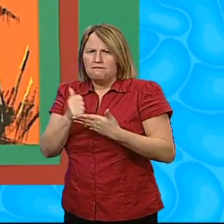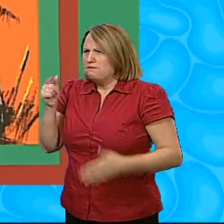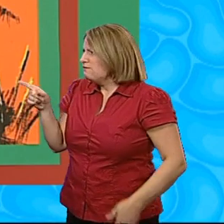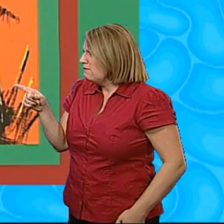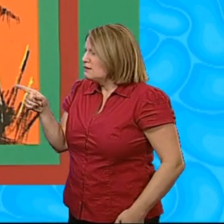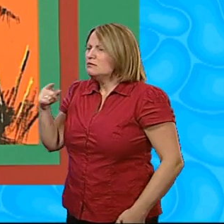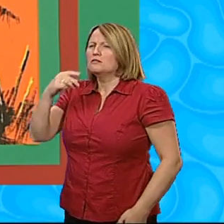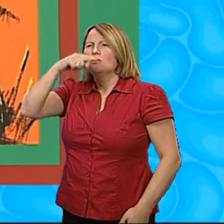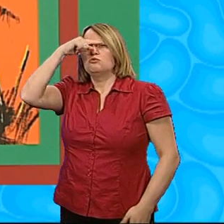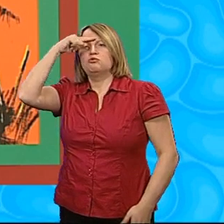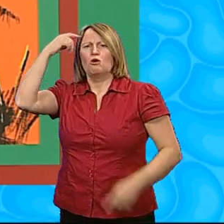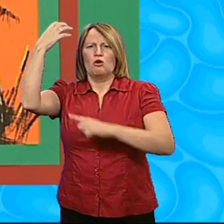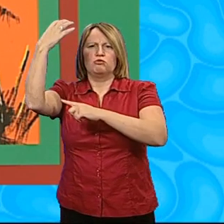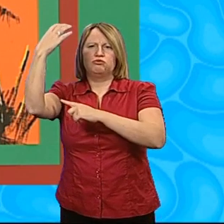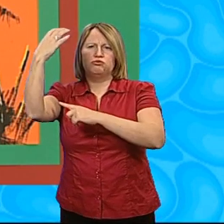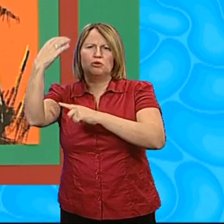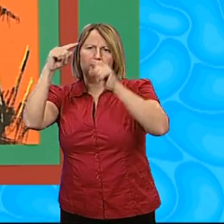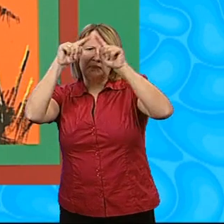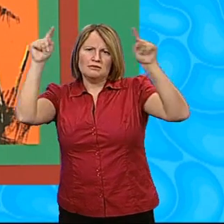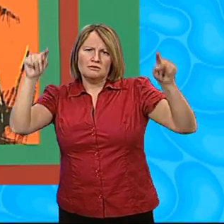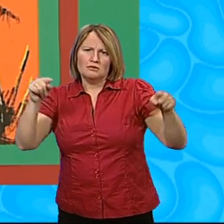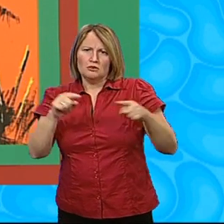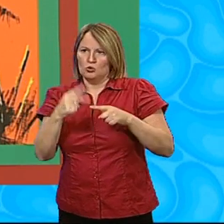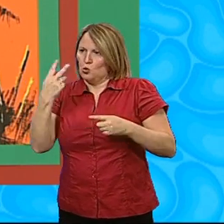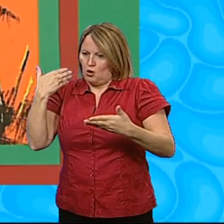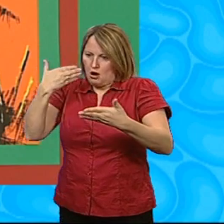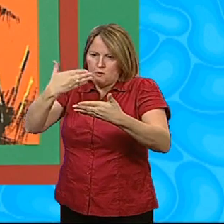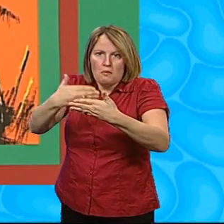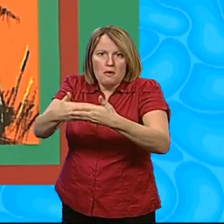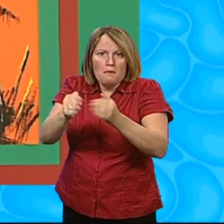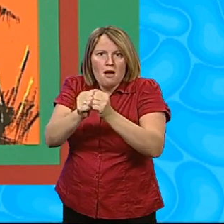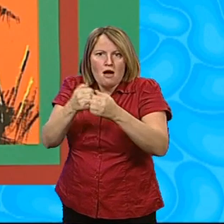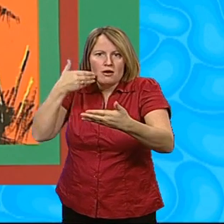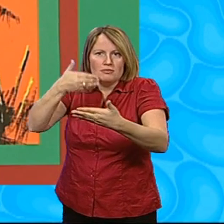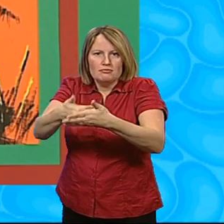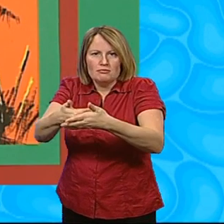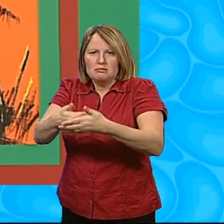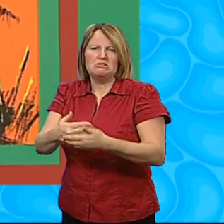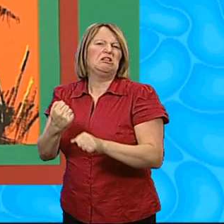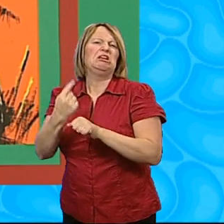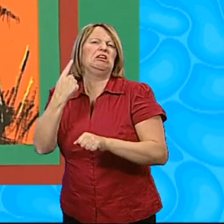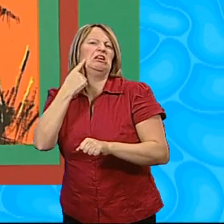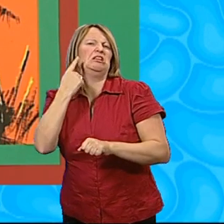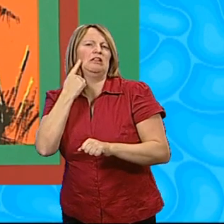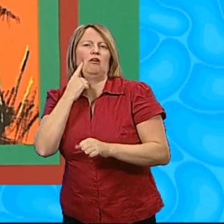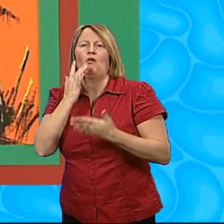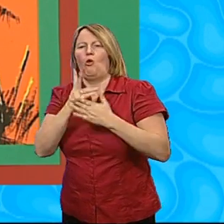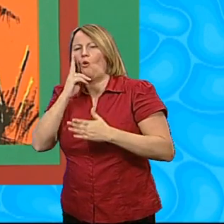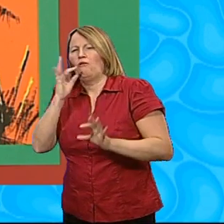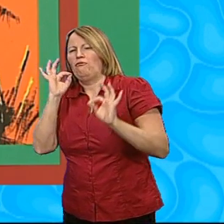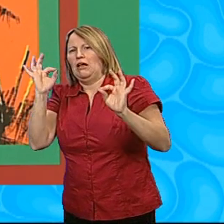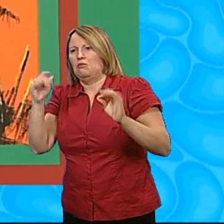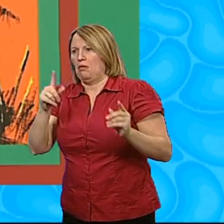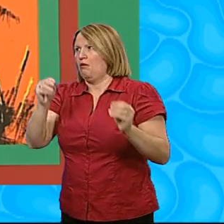This fantastic tropical picture was made using just two pieces of cardboard. It's very easy, but looks